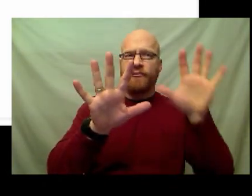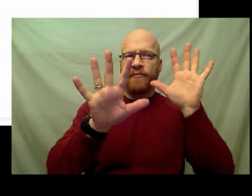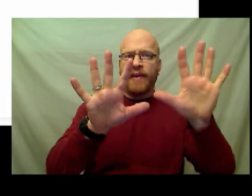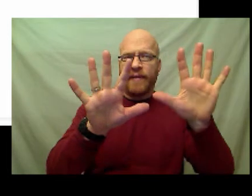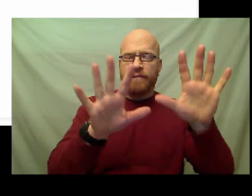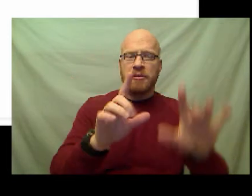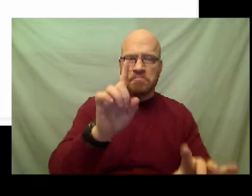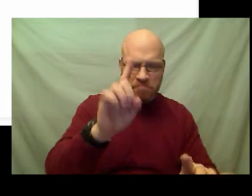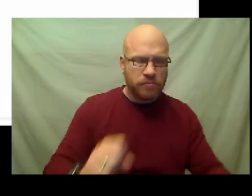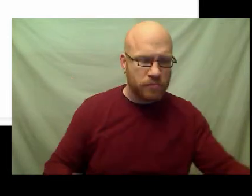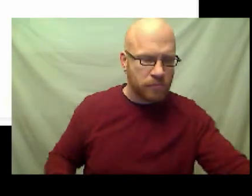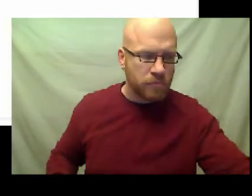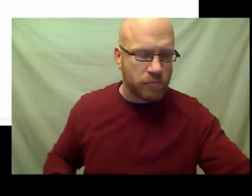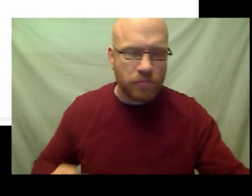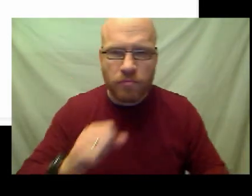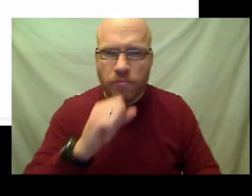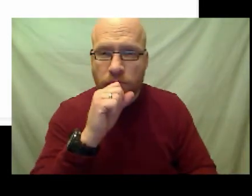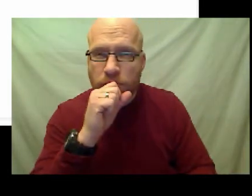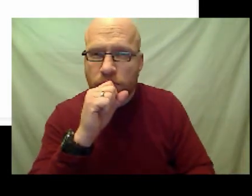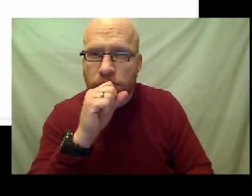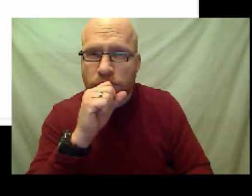I'll write that down now.